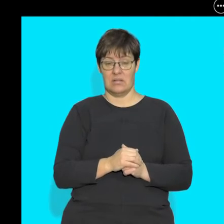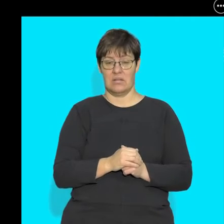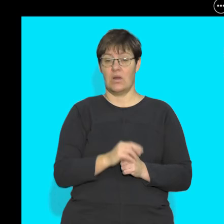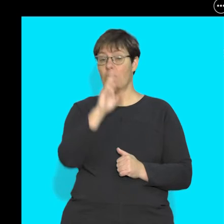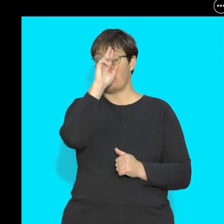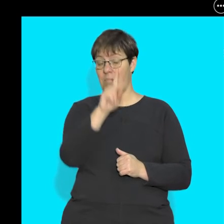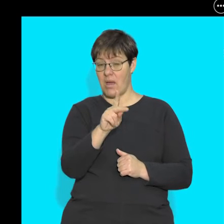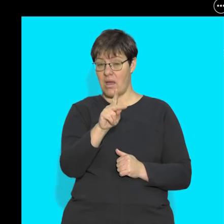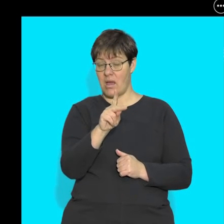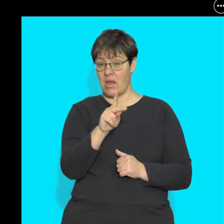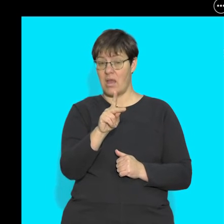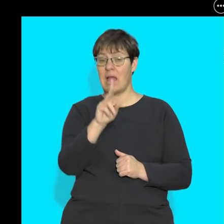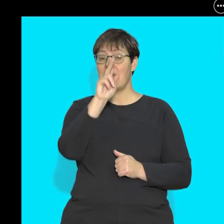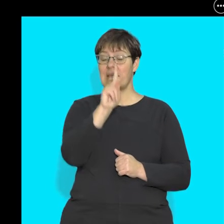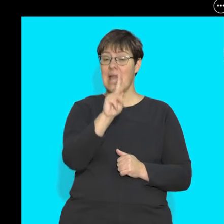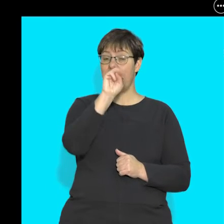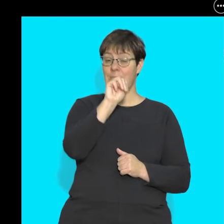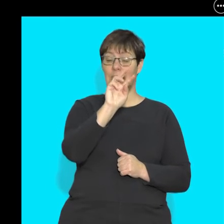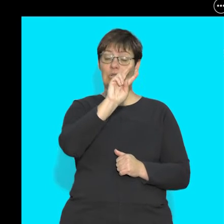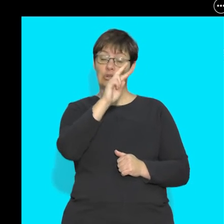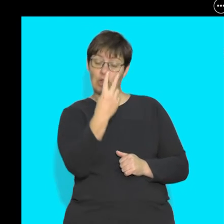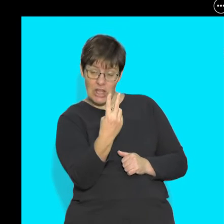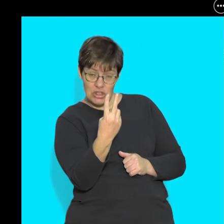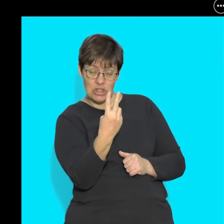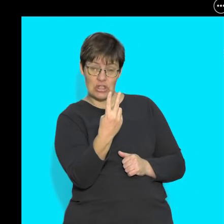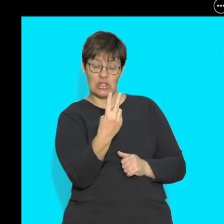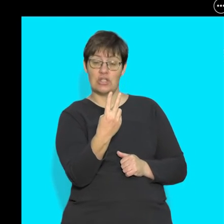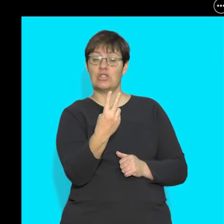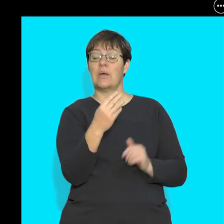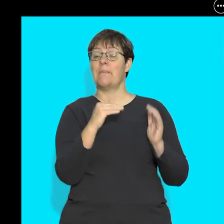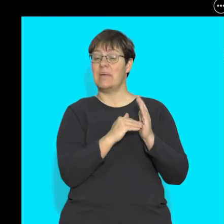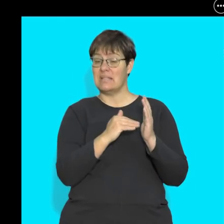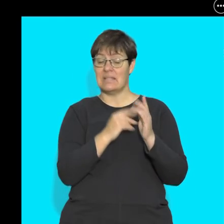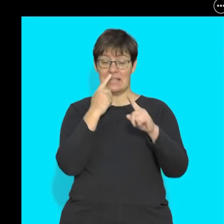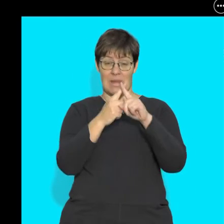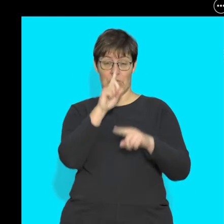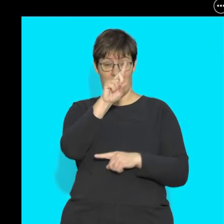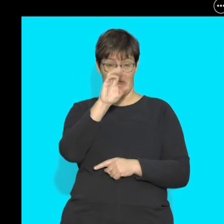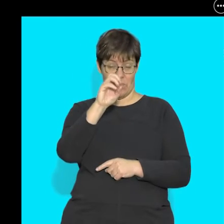we remember to get kilometers into meters, we times by 1,000.